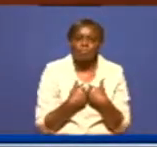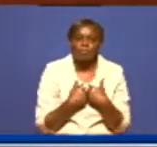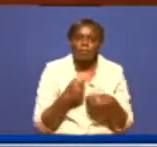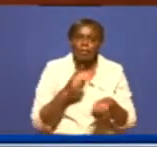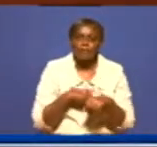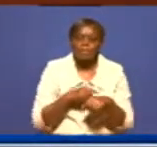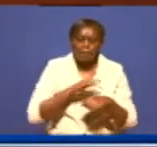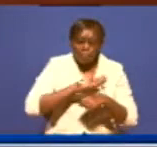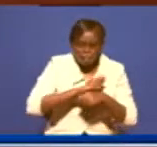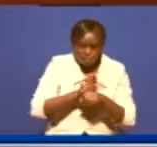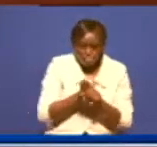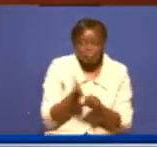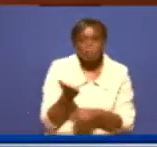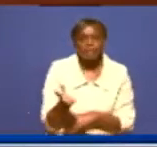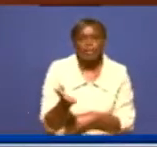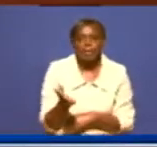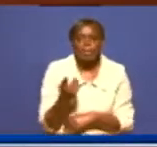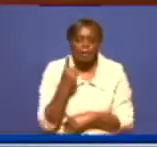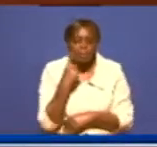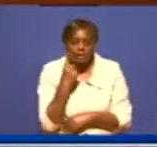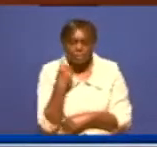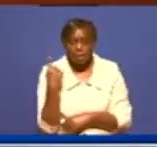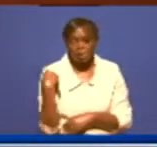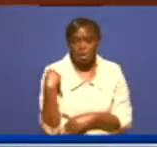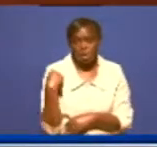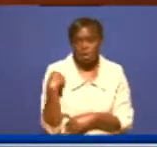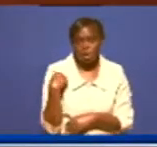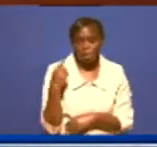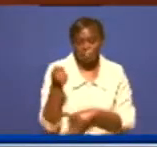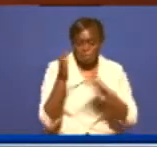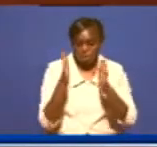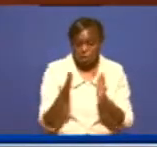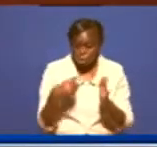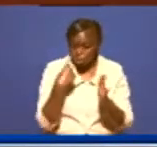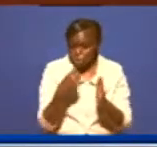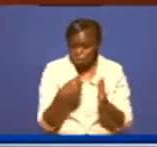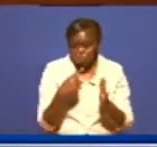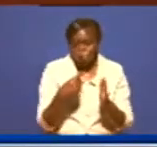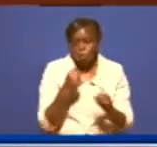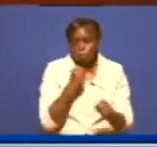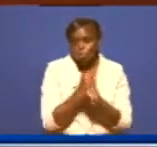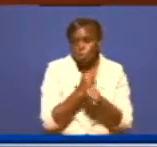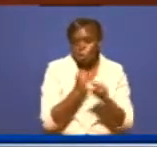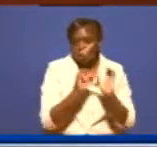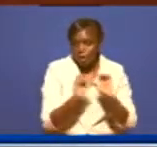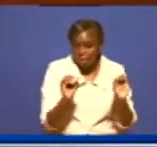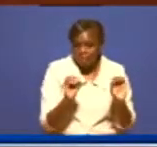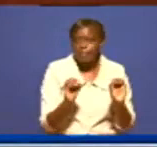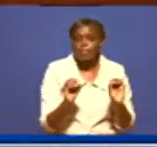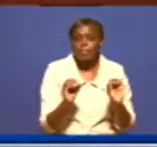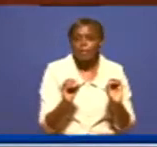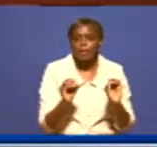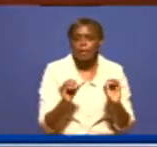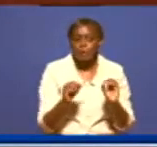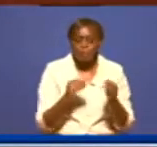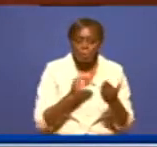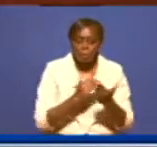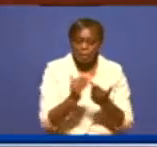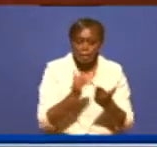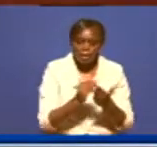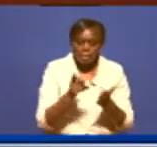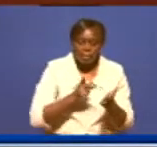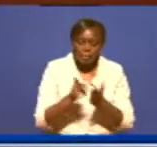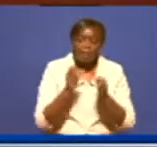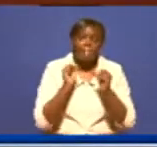COVID period. And we saw a number of Kenyans lose their jobs, and some of them could not sustain to pay rent.